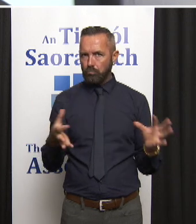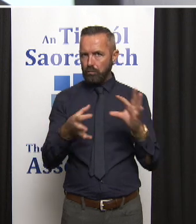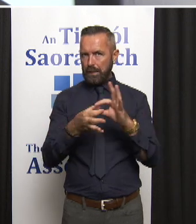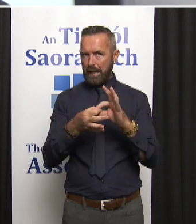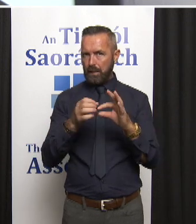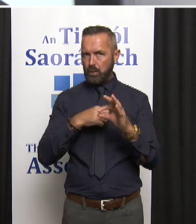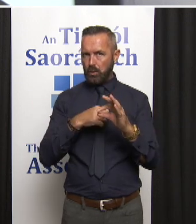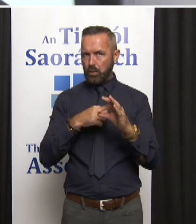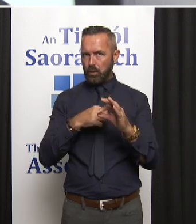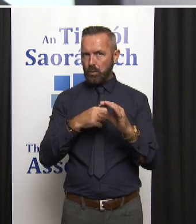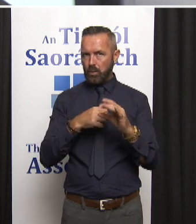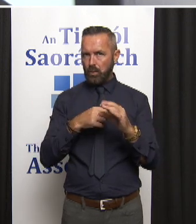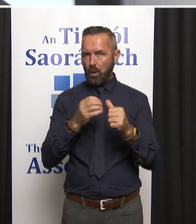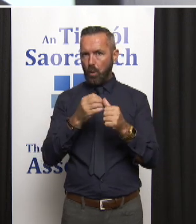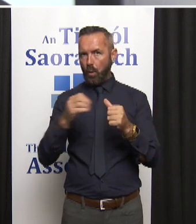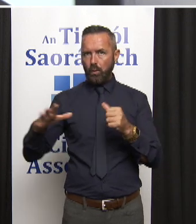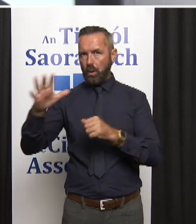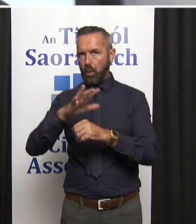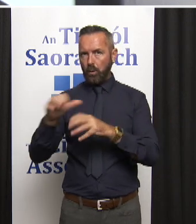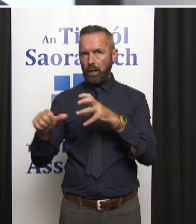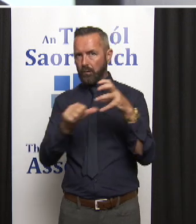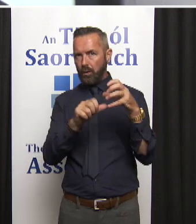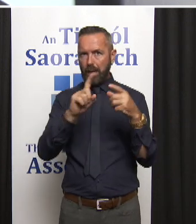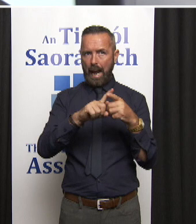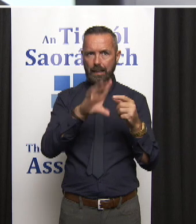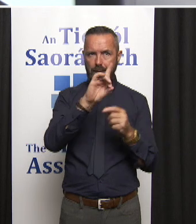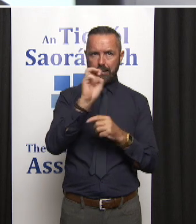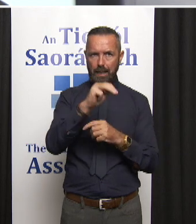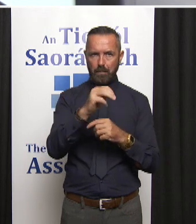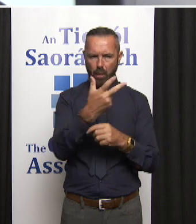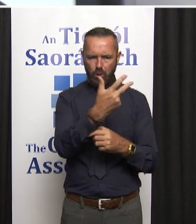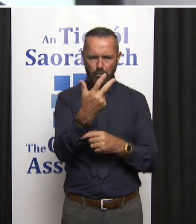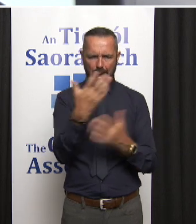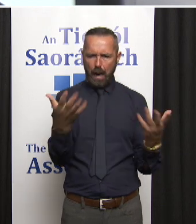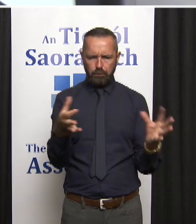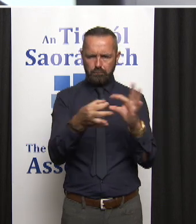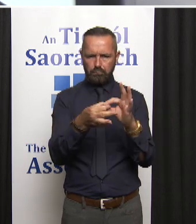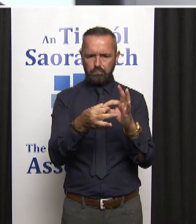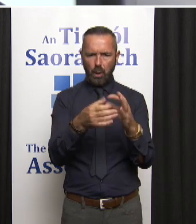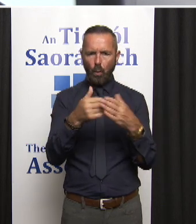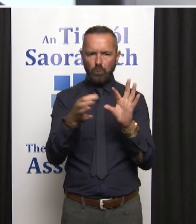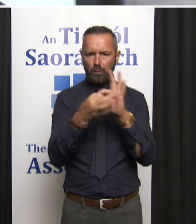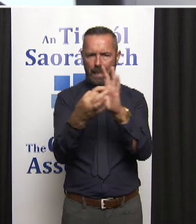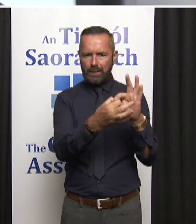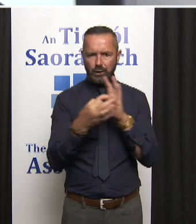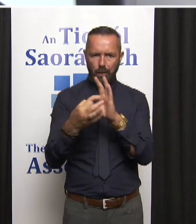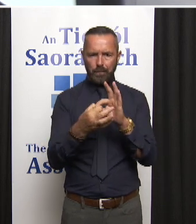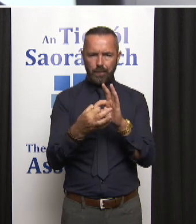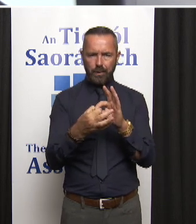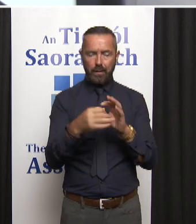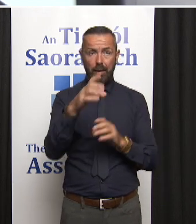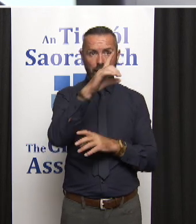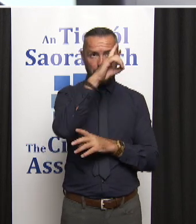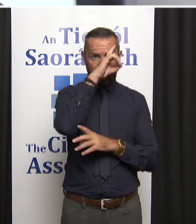the 4 retained local authority structures and the directly elected mayor? Would the deputy mayors focus solely on the local authority chairing